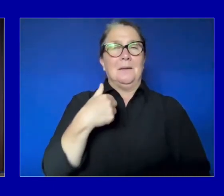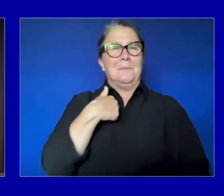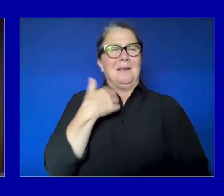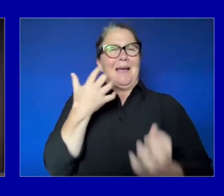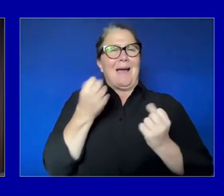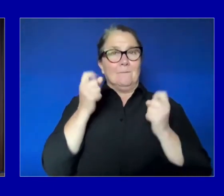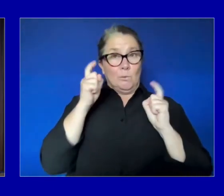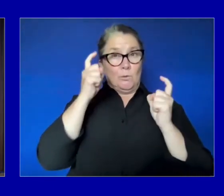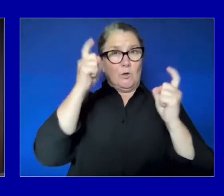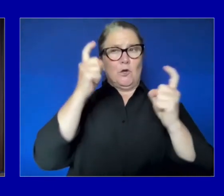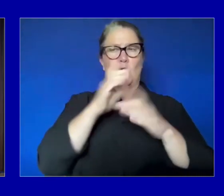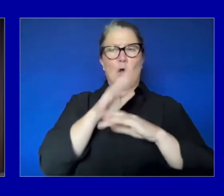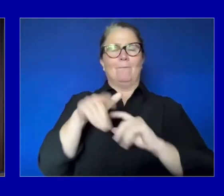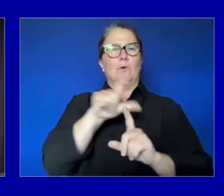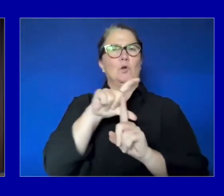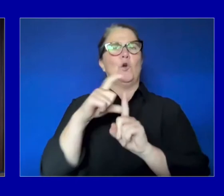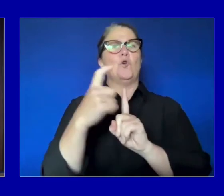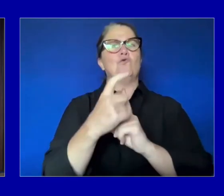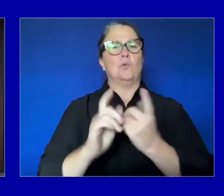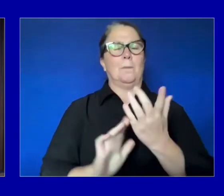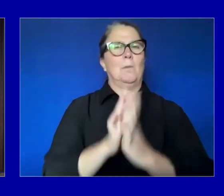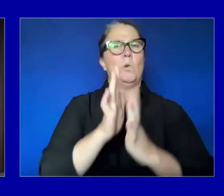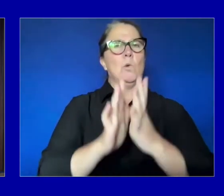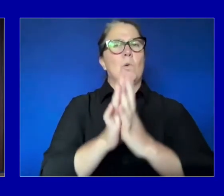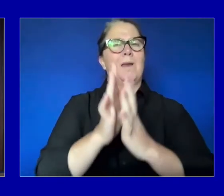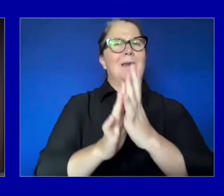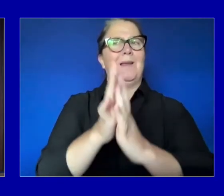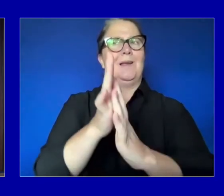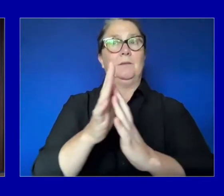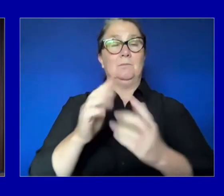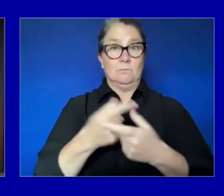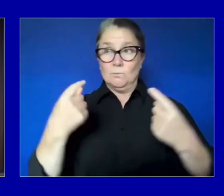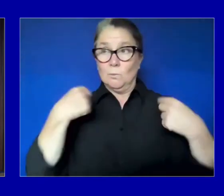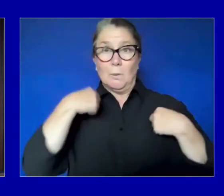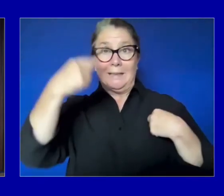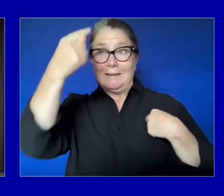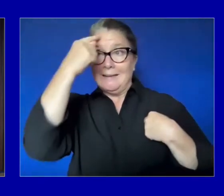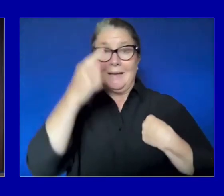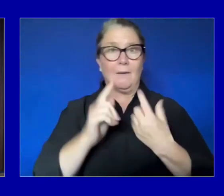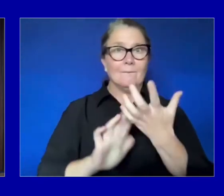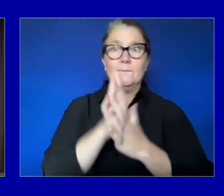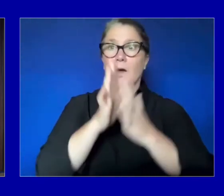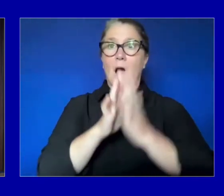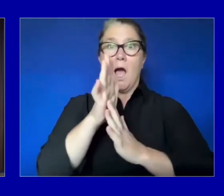we, we think that fire is going to be good for all country at the same time.